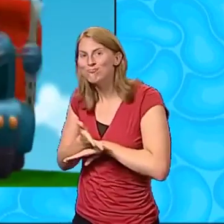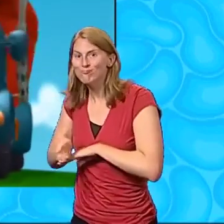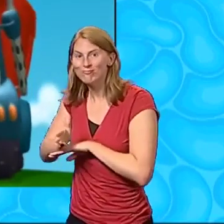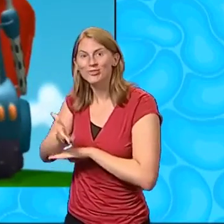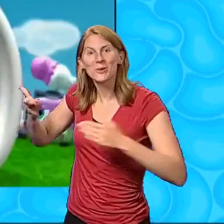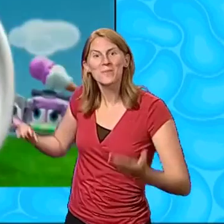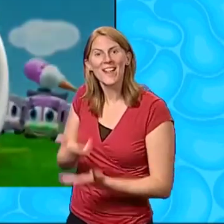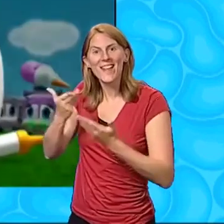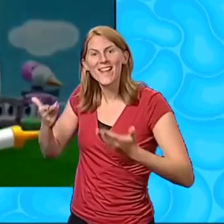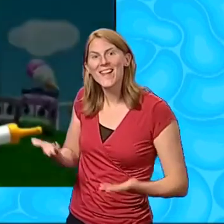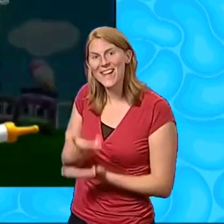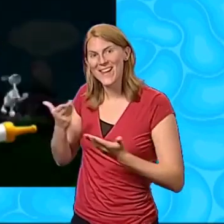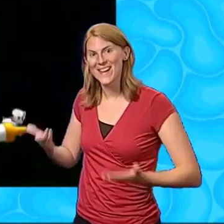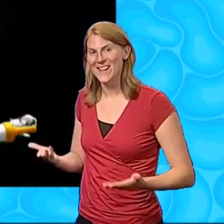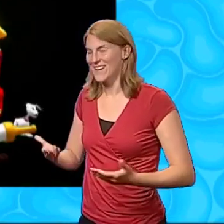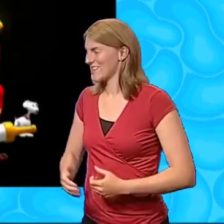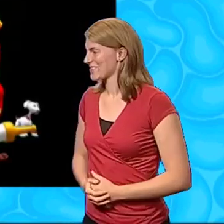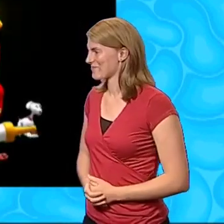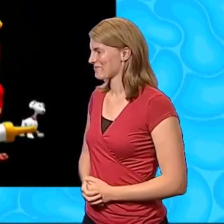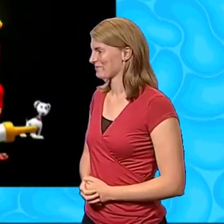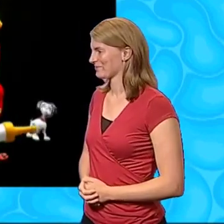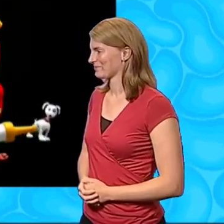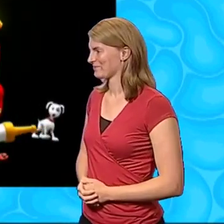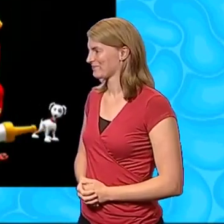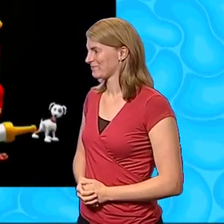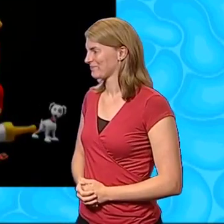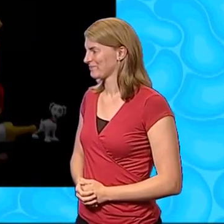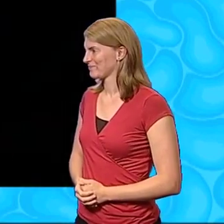the Fire Engine Here comes Finley, it's time to play